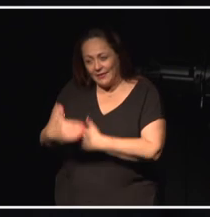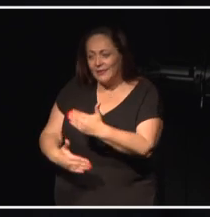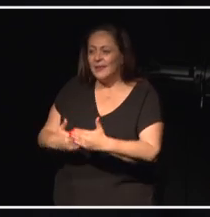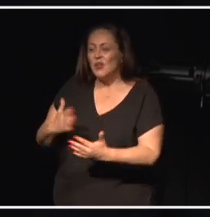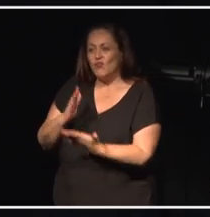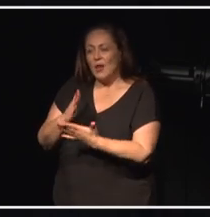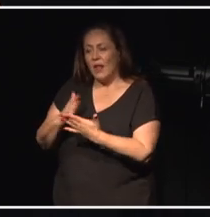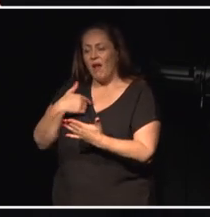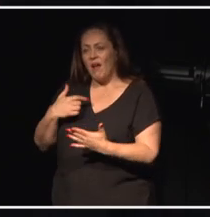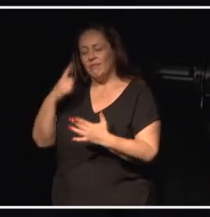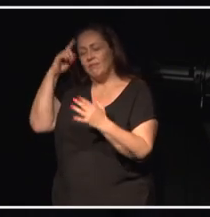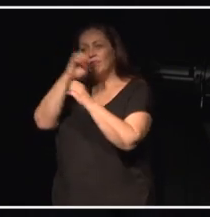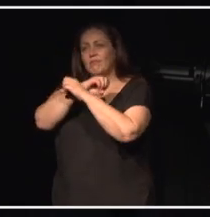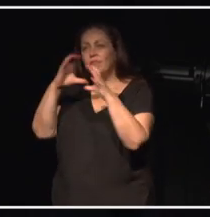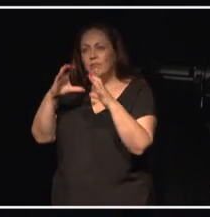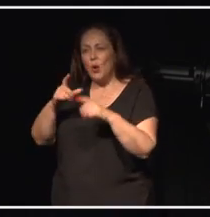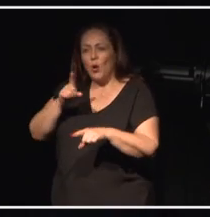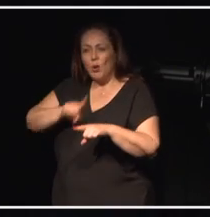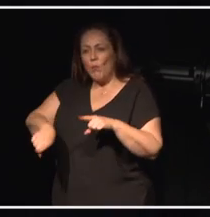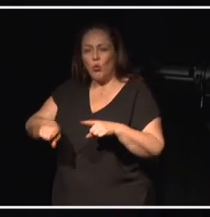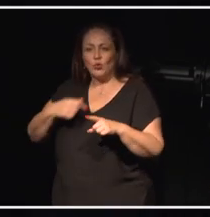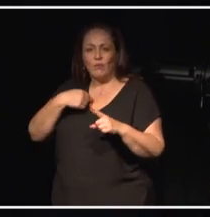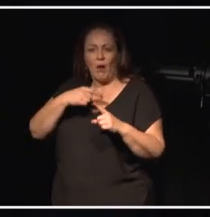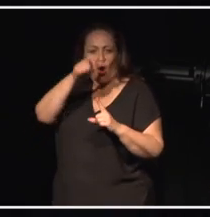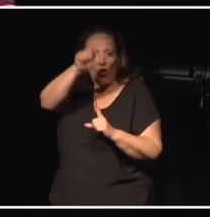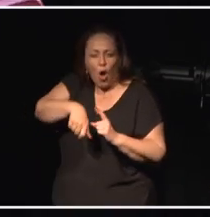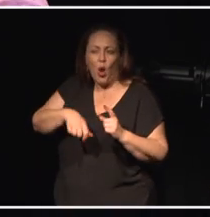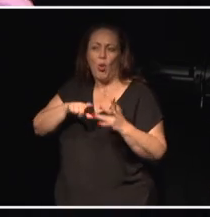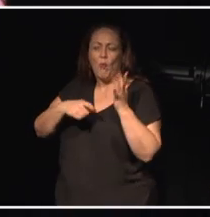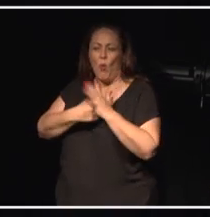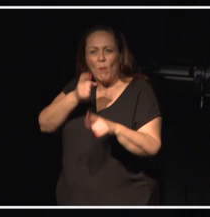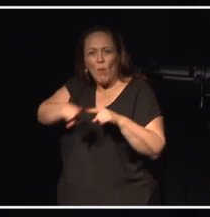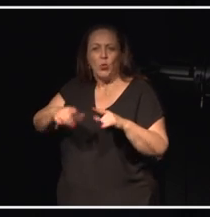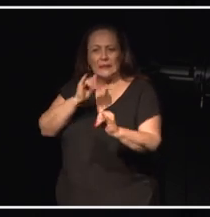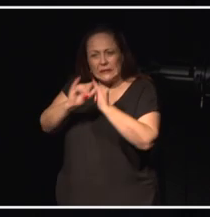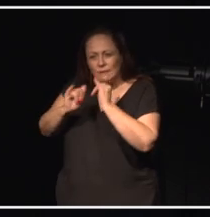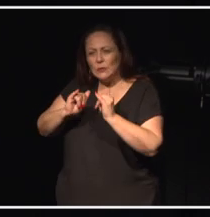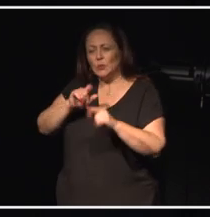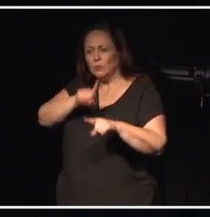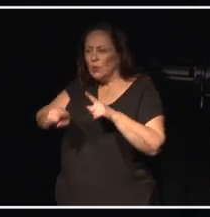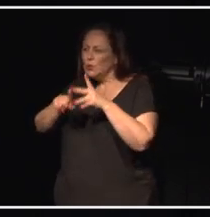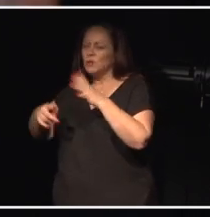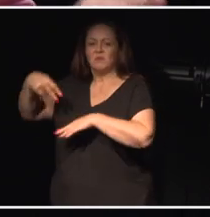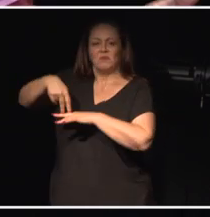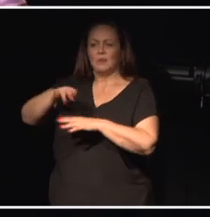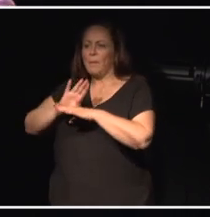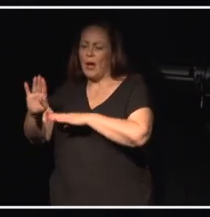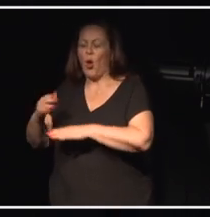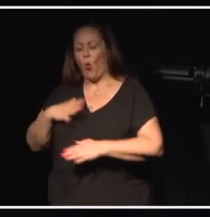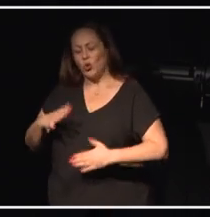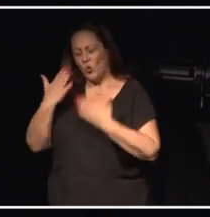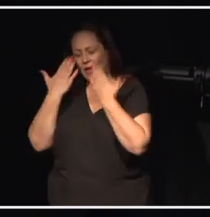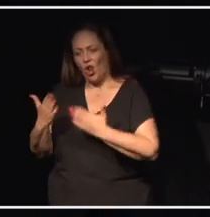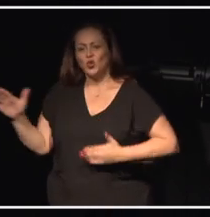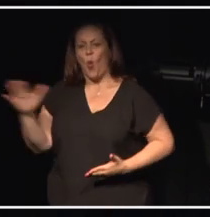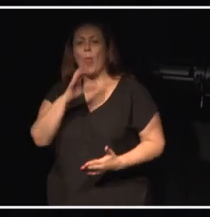in that sense of like devoting a quarter of every column or a quarter of every interview that I did, or standing up at a panel and saying, well, I'd just like to acknowledge all of the